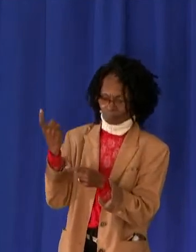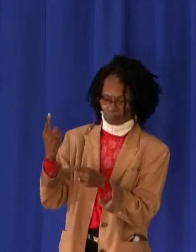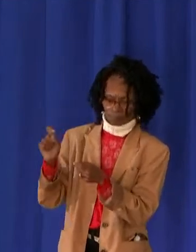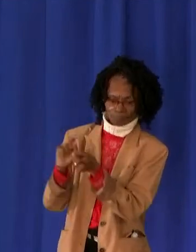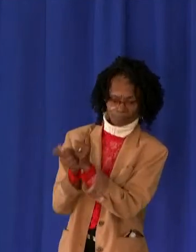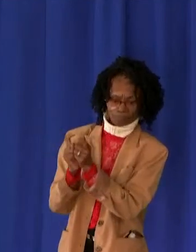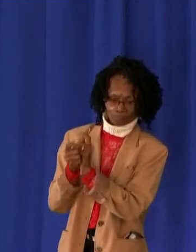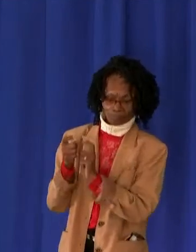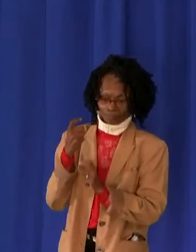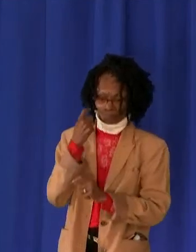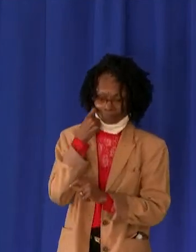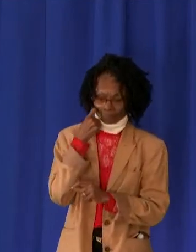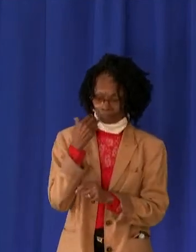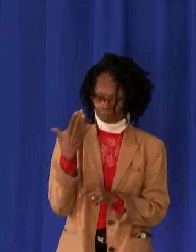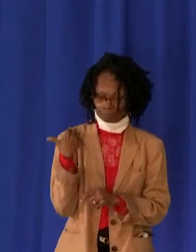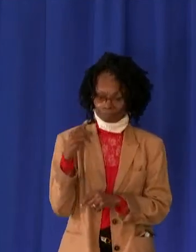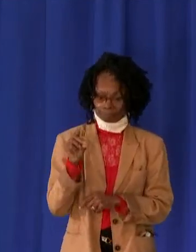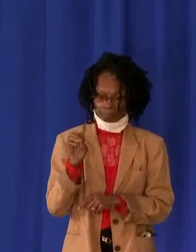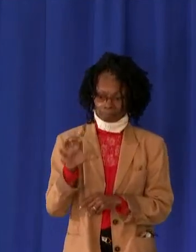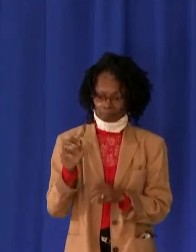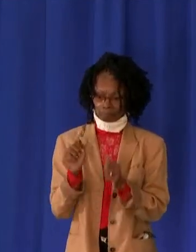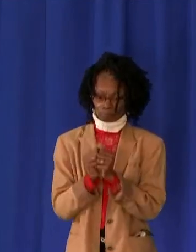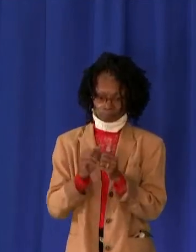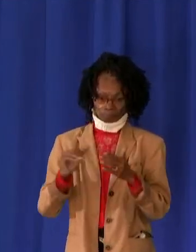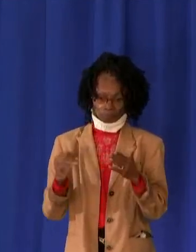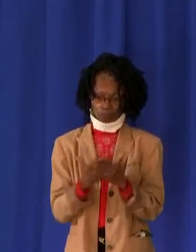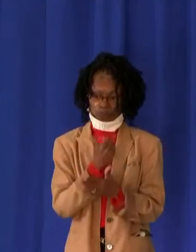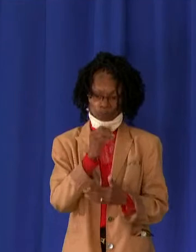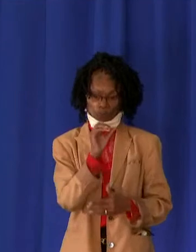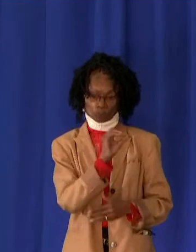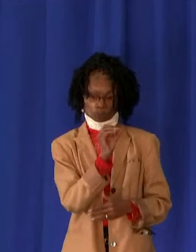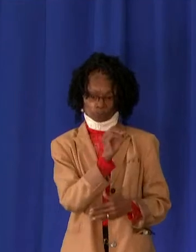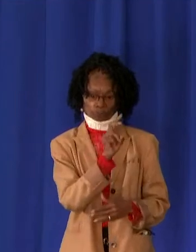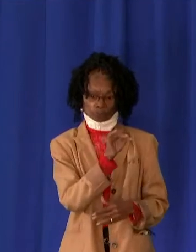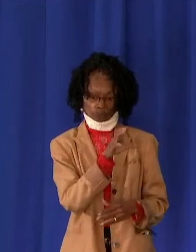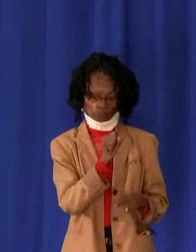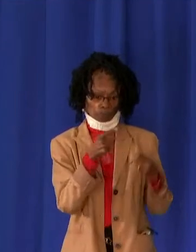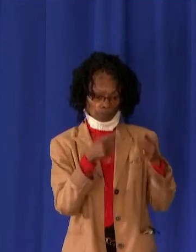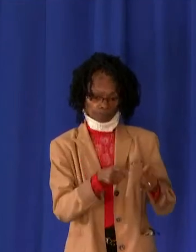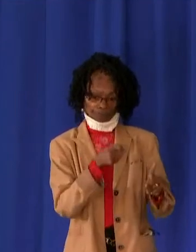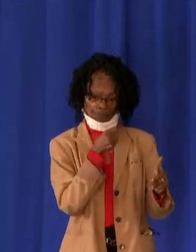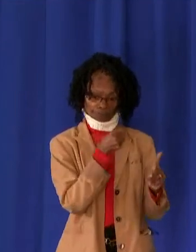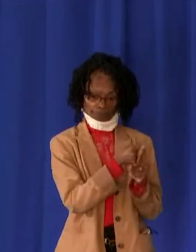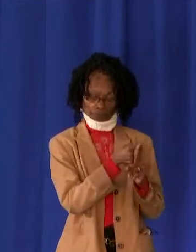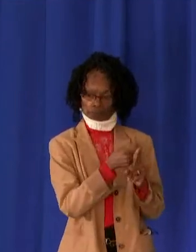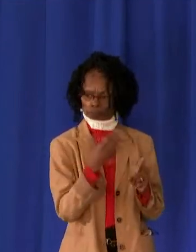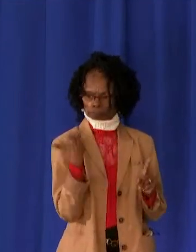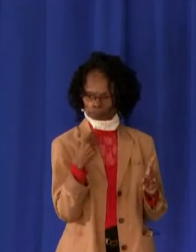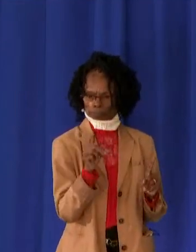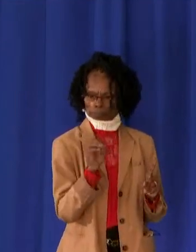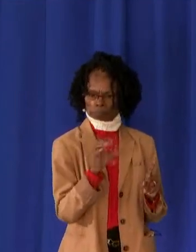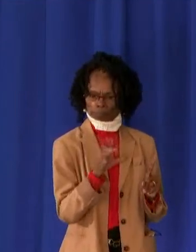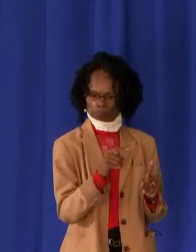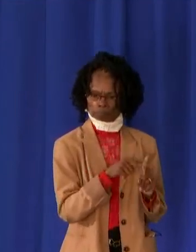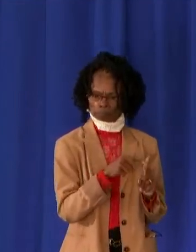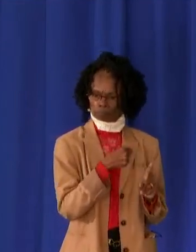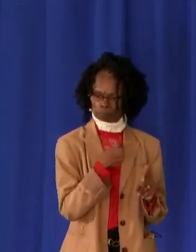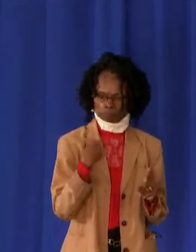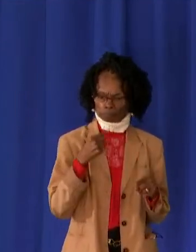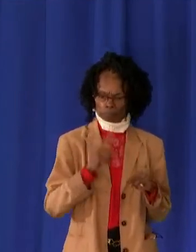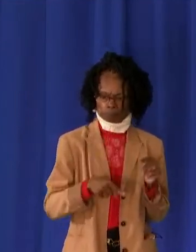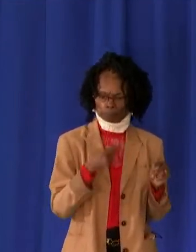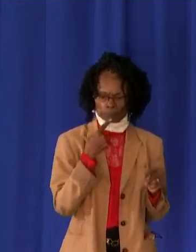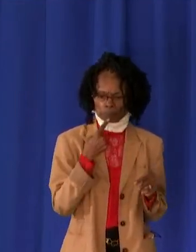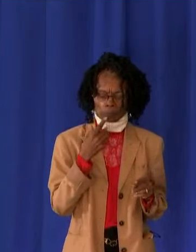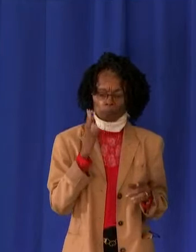like it changed in December with a new, very contagious variant. I don't think any of us can say here that there won't